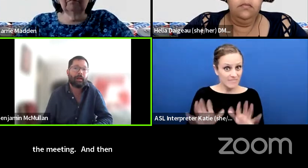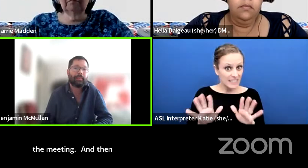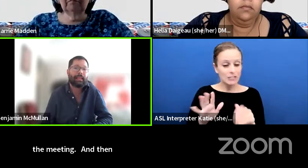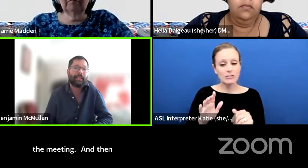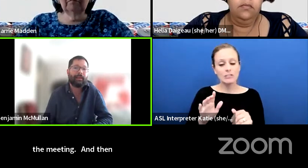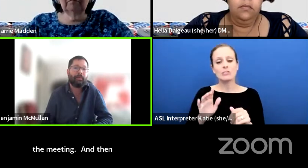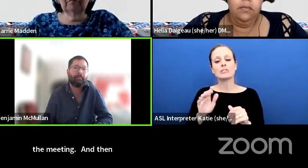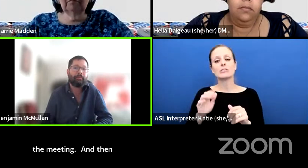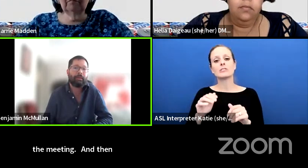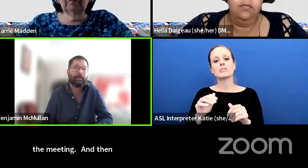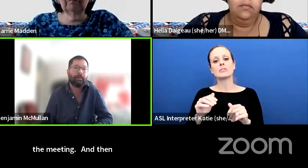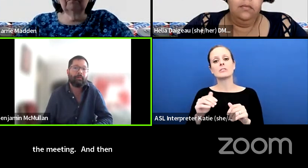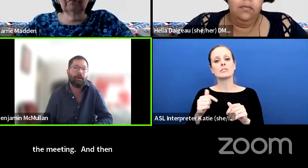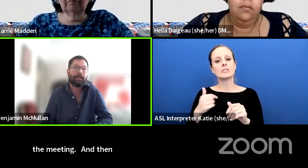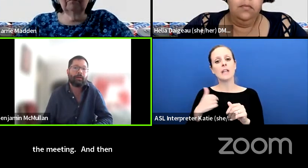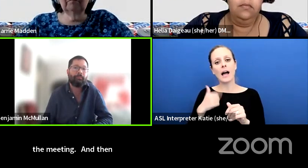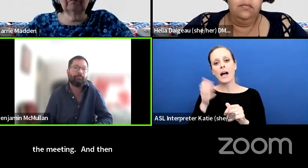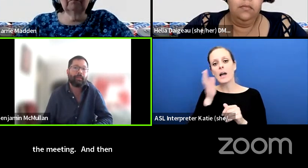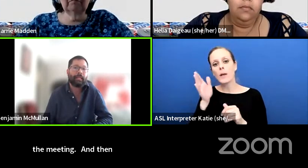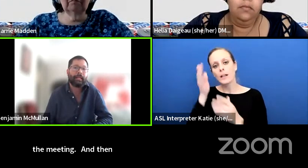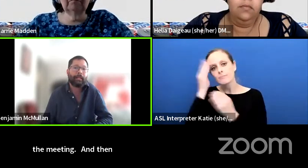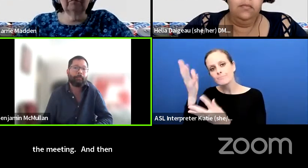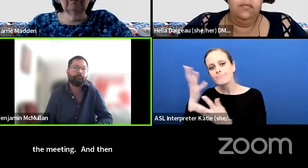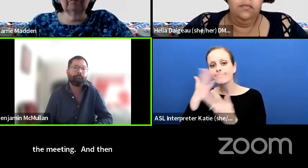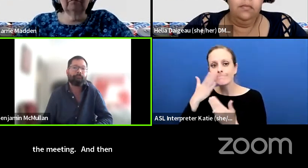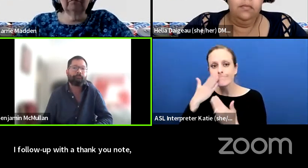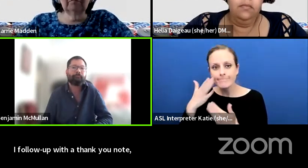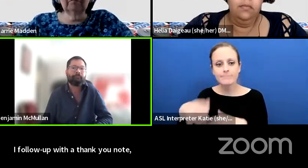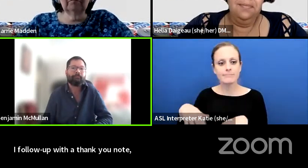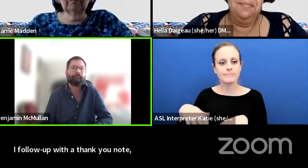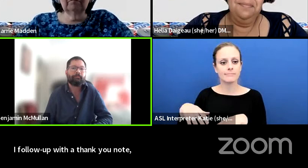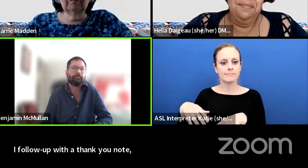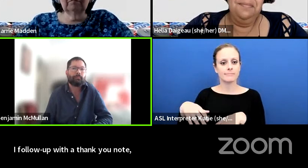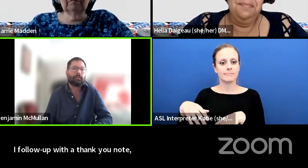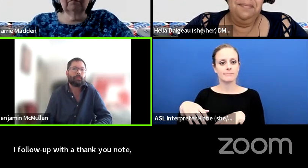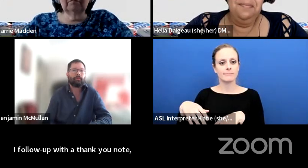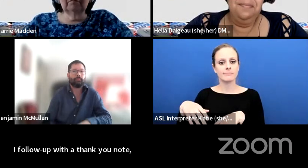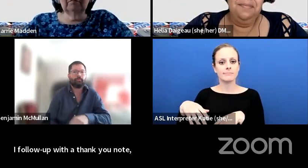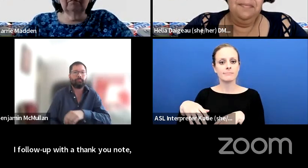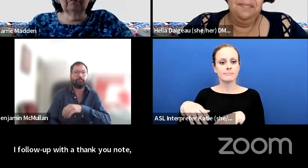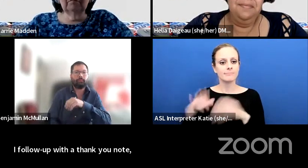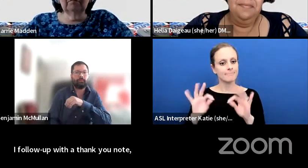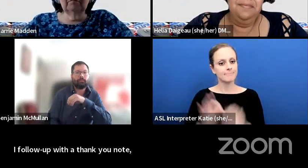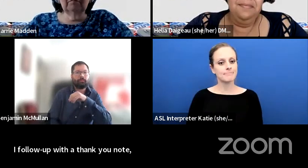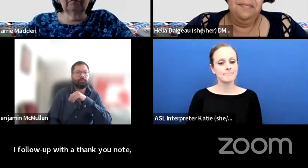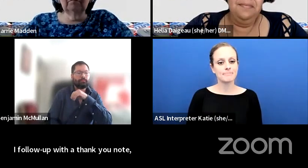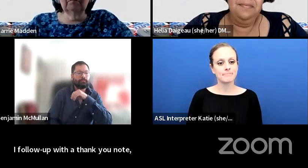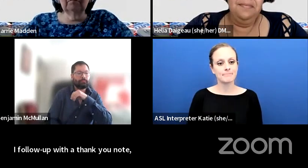a thank you note and a reminder of the meeting. Mm-hmm. Terrific.